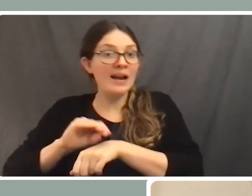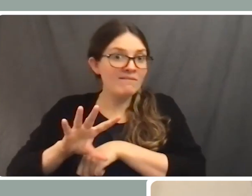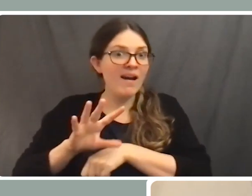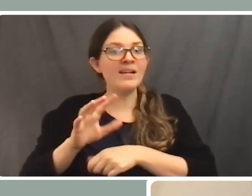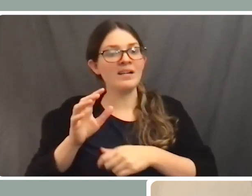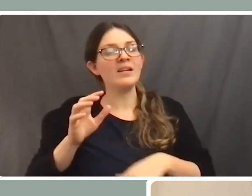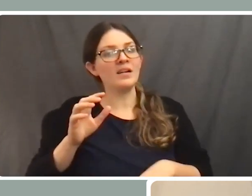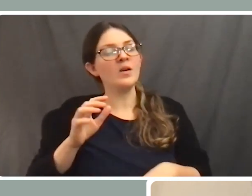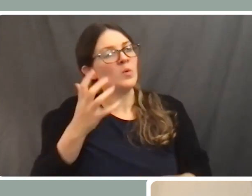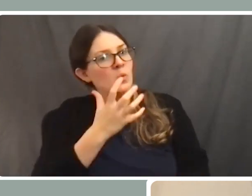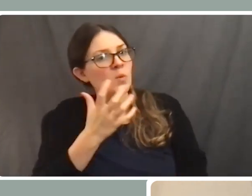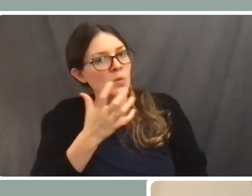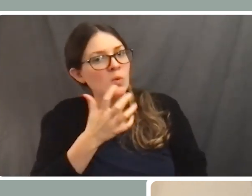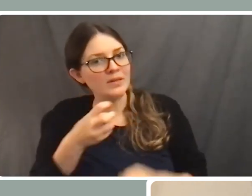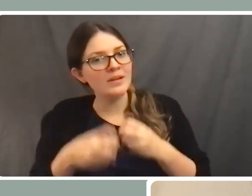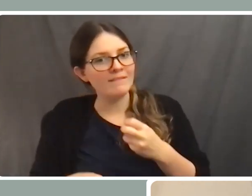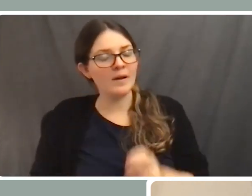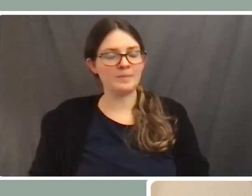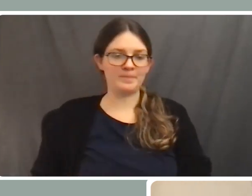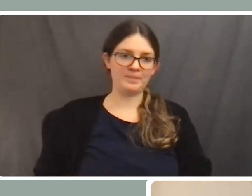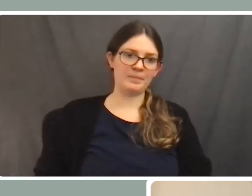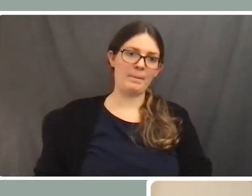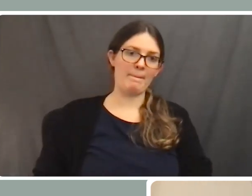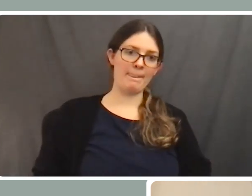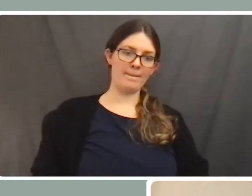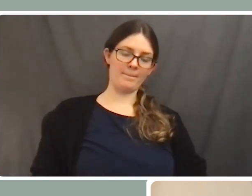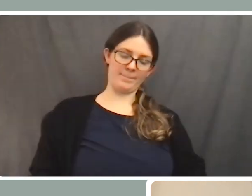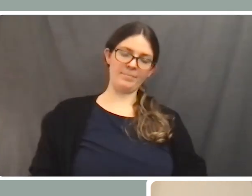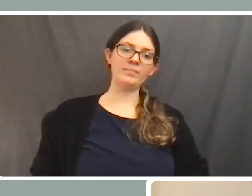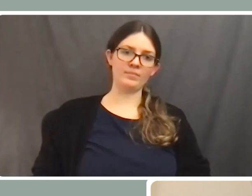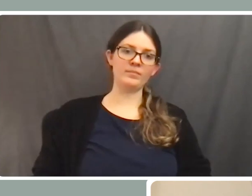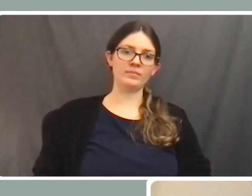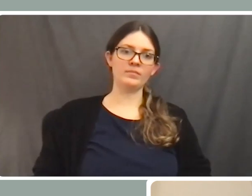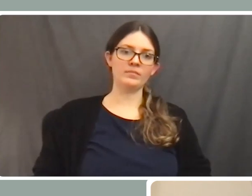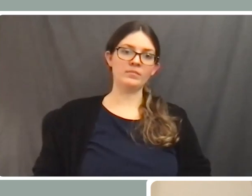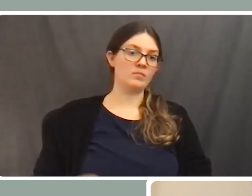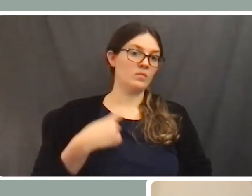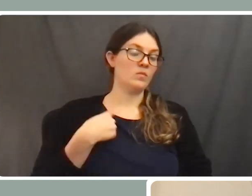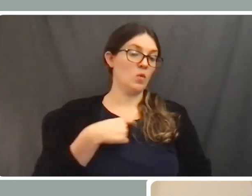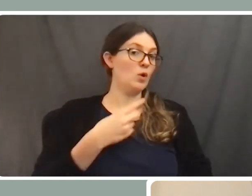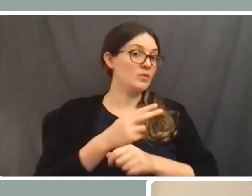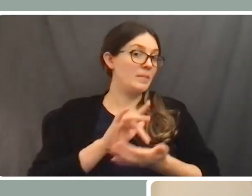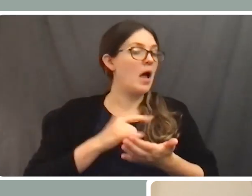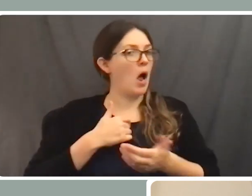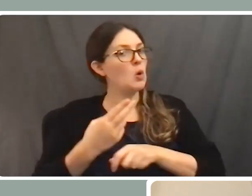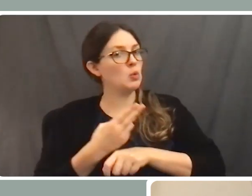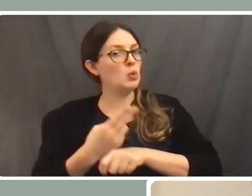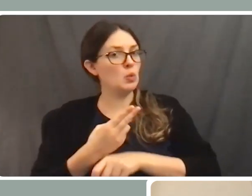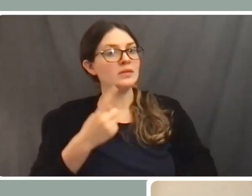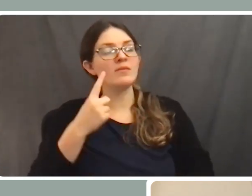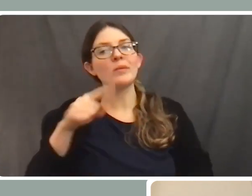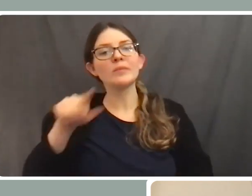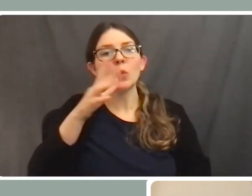what's already a very long course of treatment. So yes, we do use it. I do use it. I use it in women who have